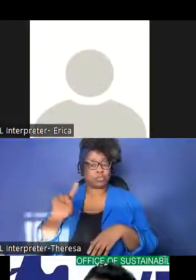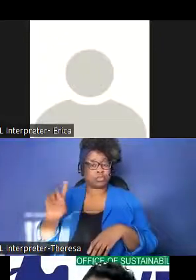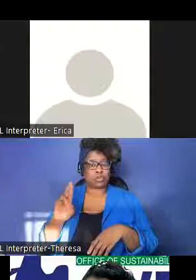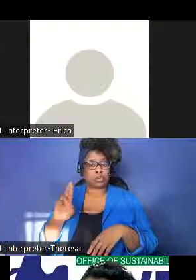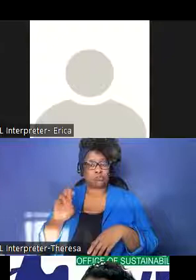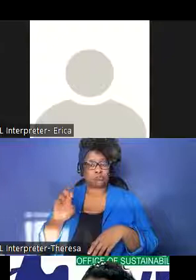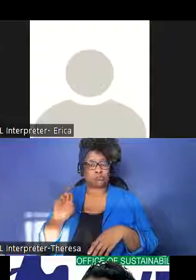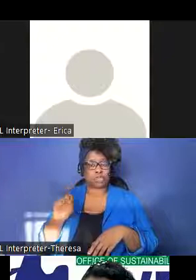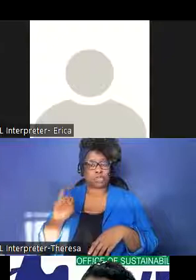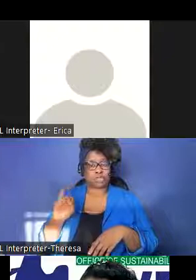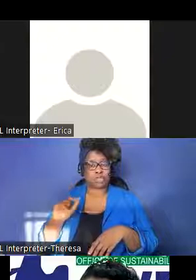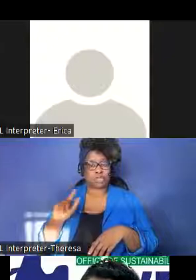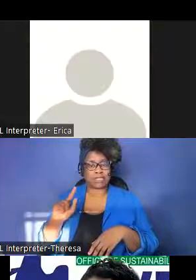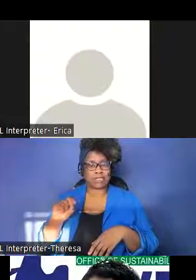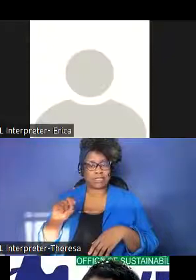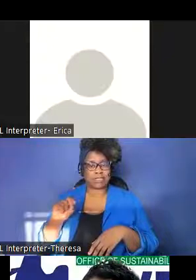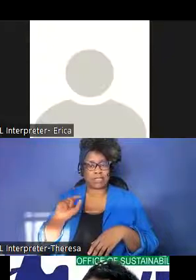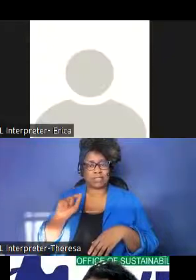resilient-nj.com,